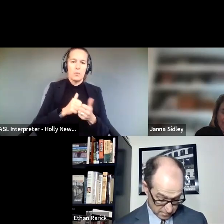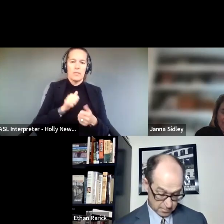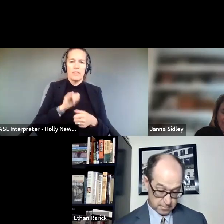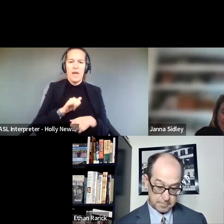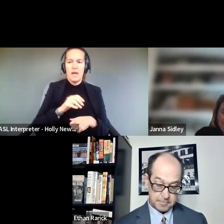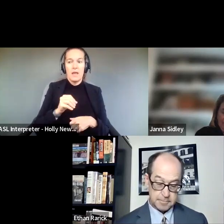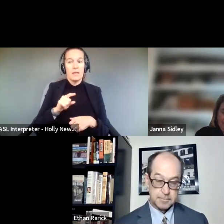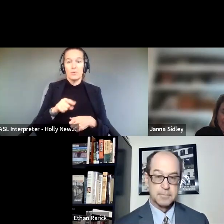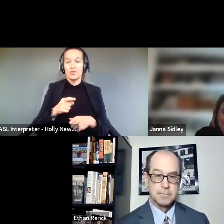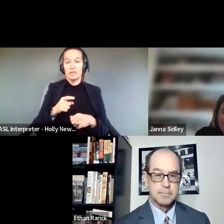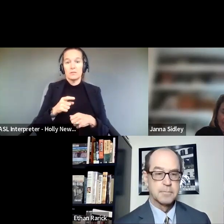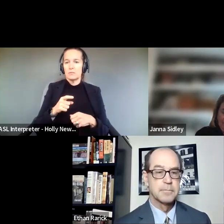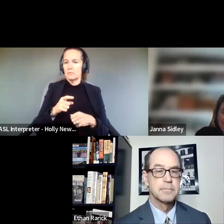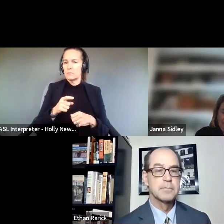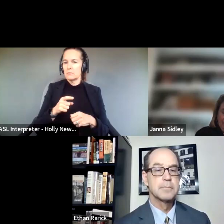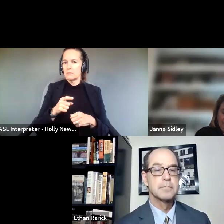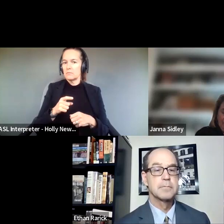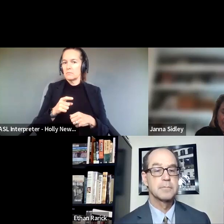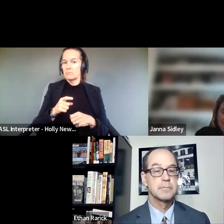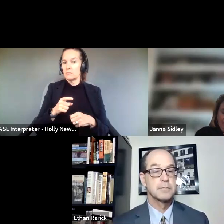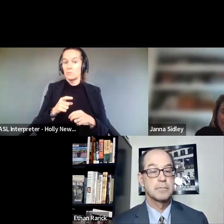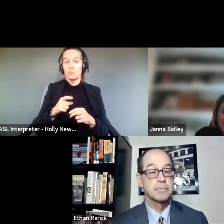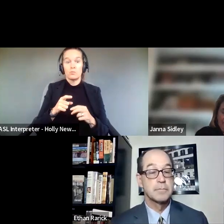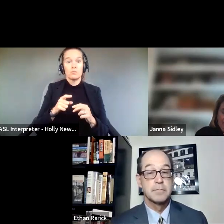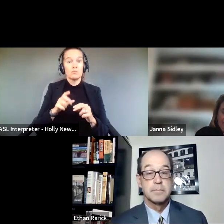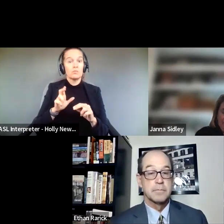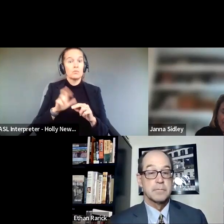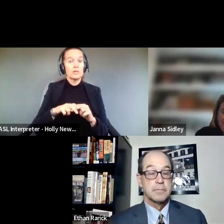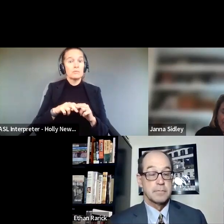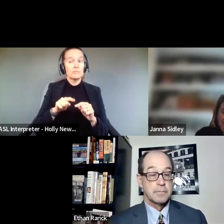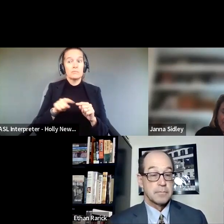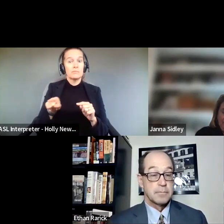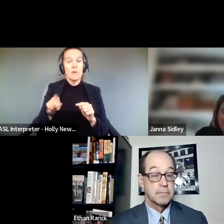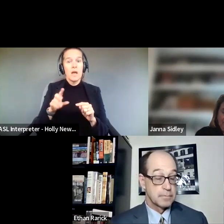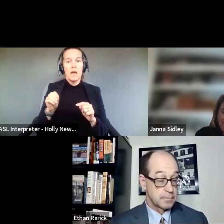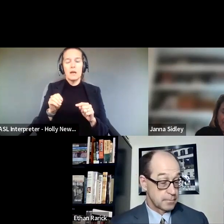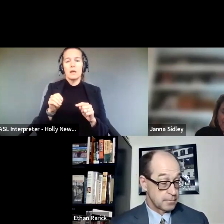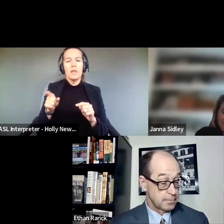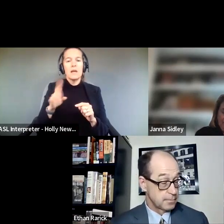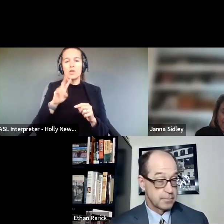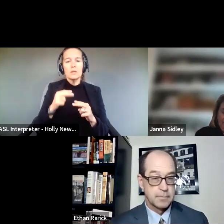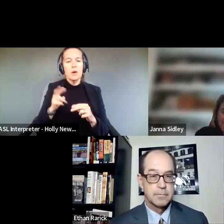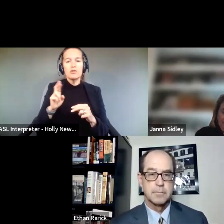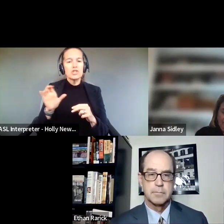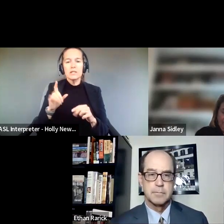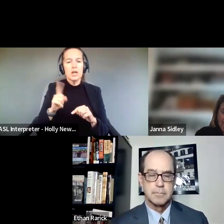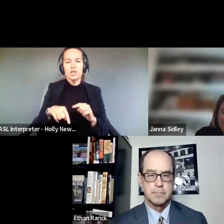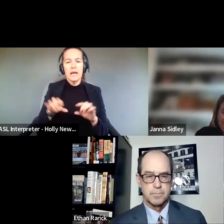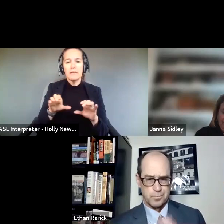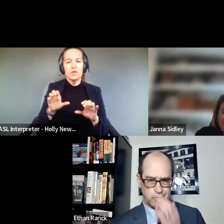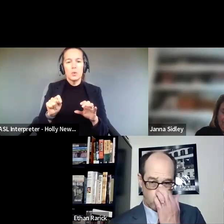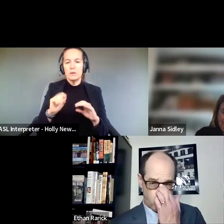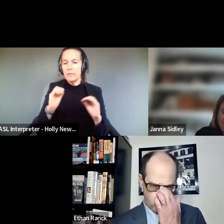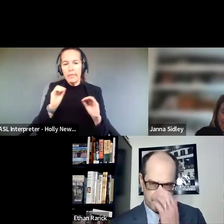there and play, right? And anything they talked about was regional centers can't do that. Nothing to even help me with the school